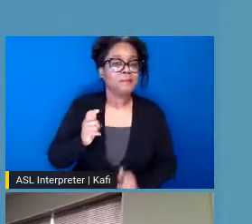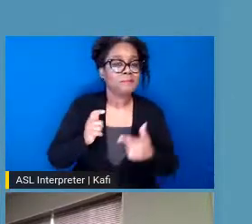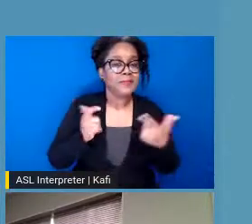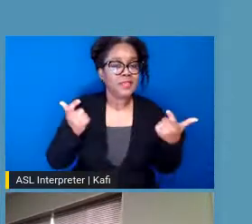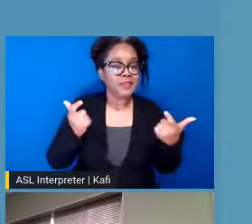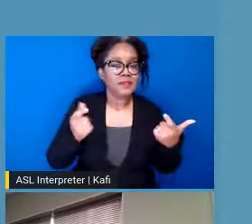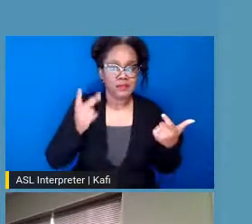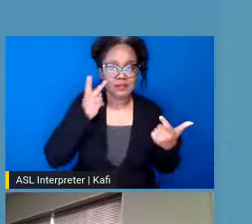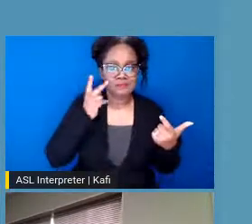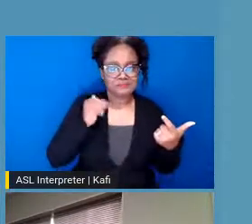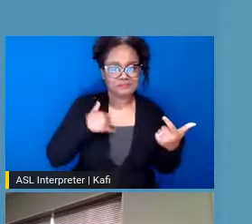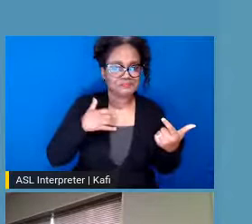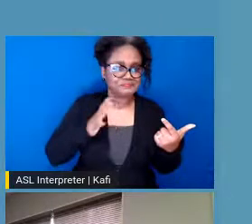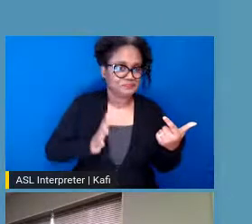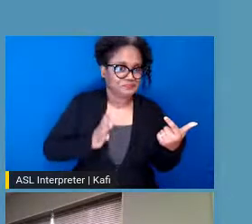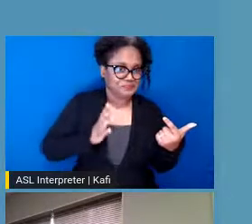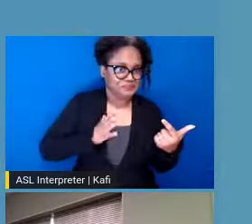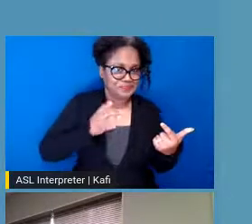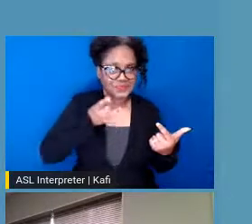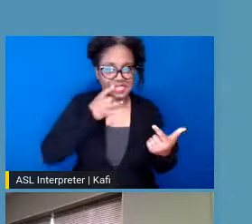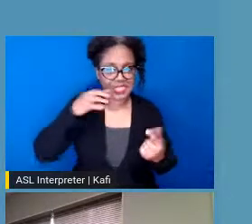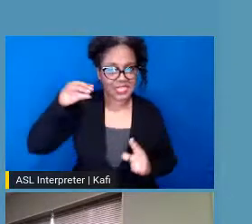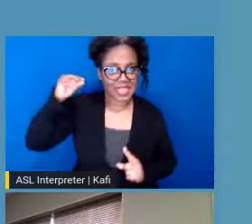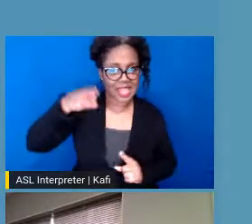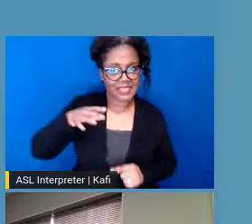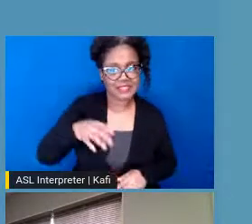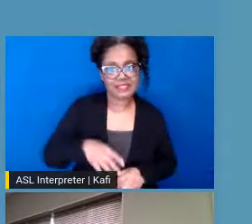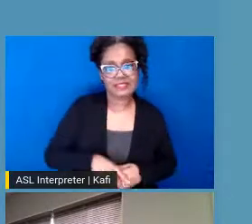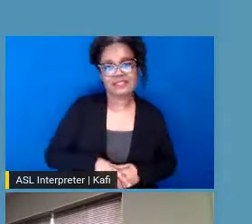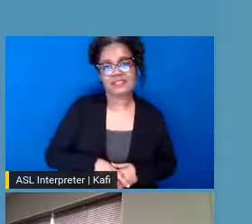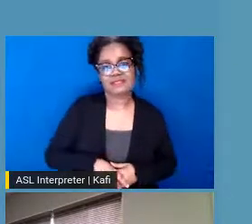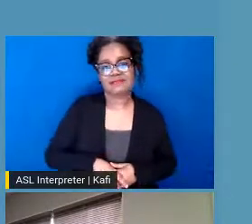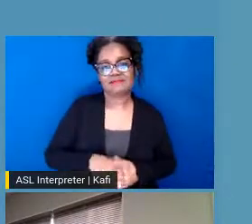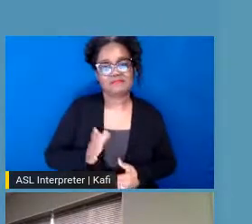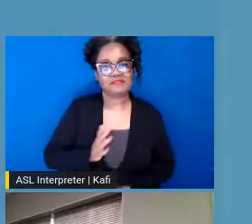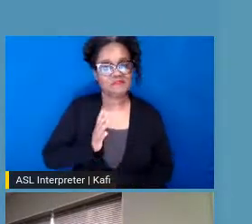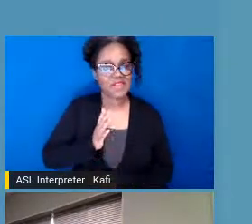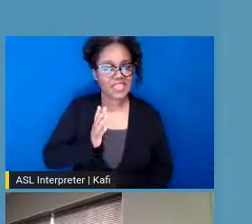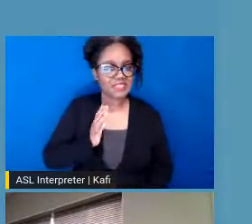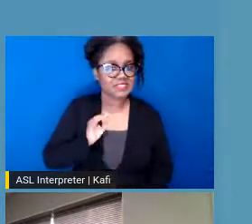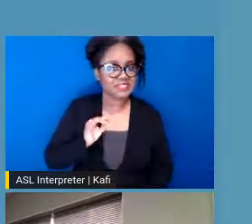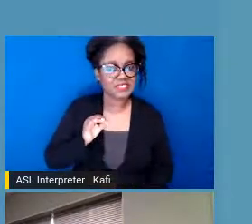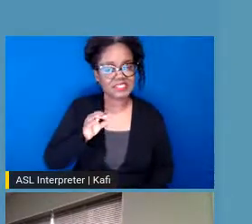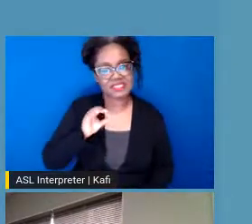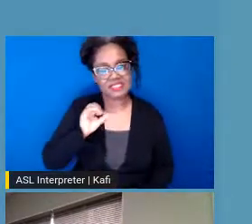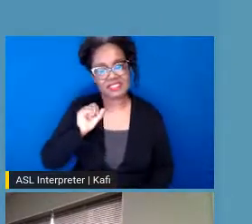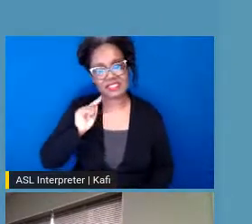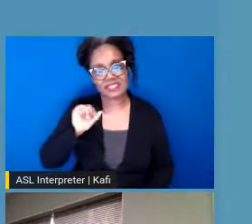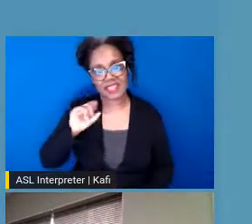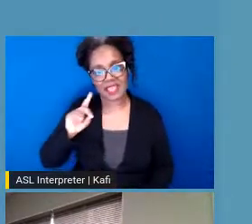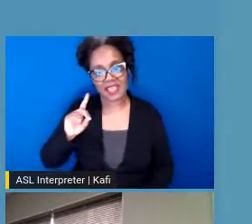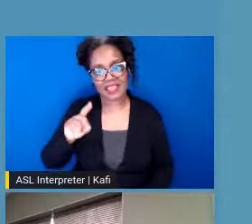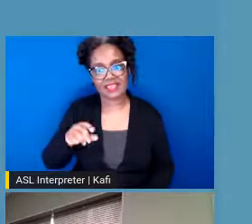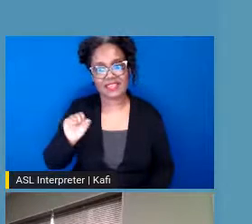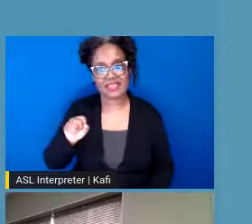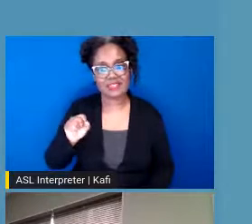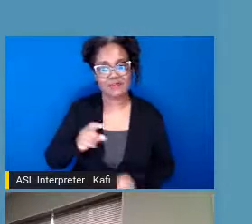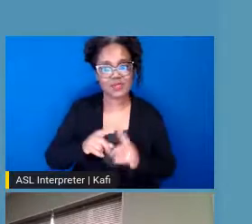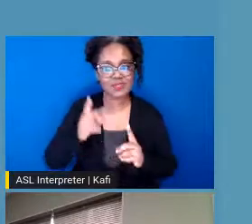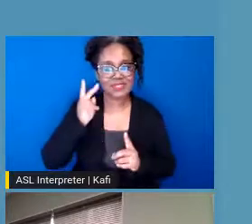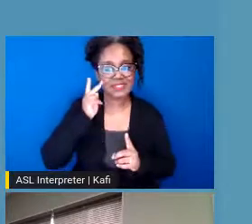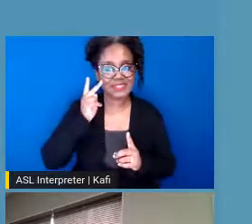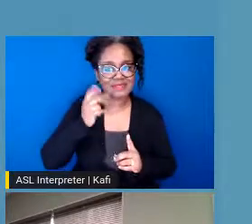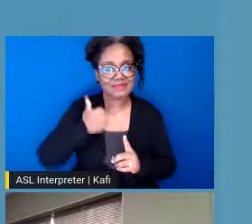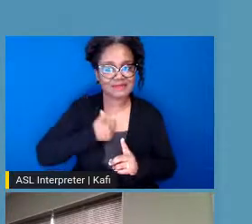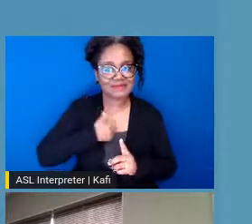fancy copy stand, but overhead lights and yourself, as you can see my colleague here illustrating on a box, just